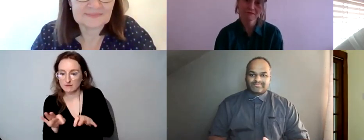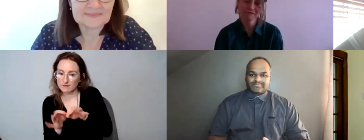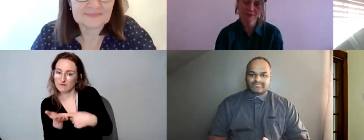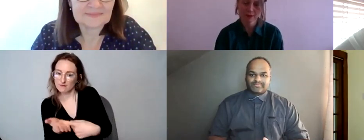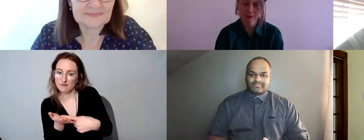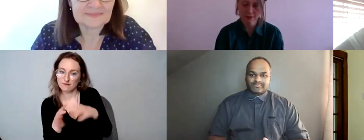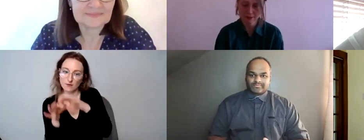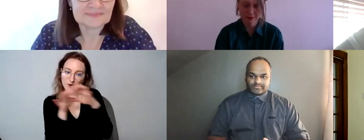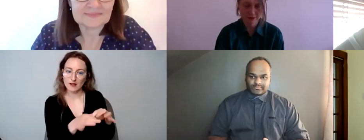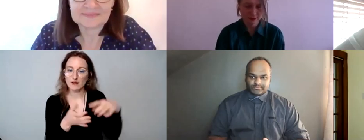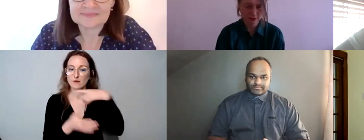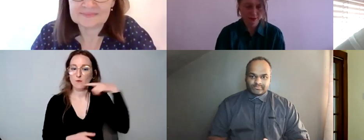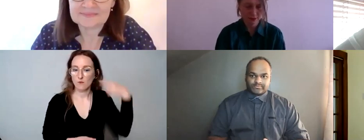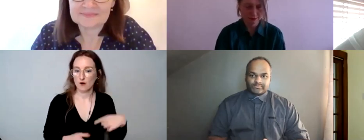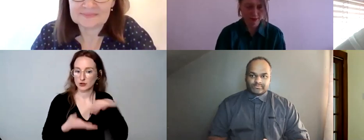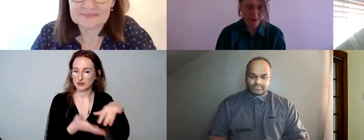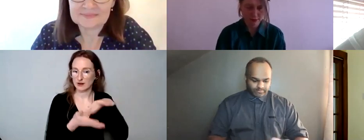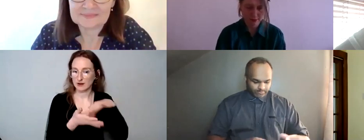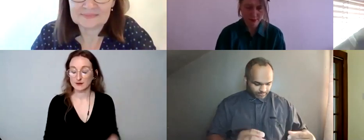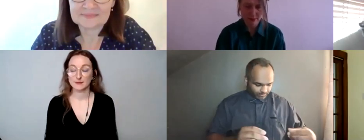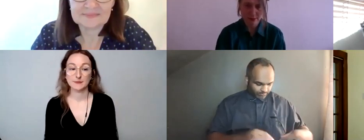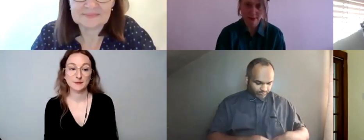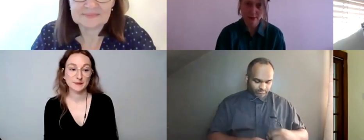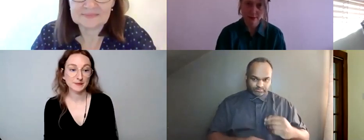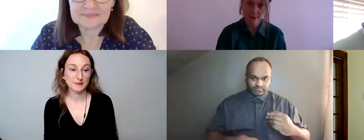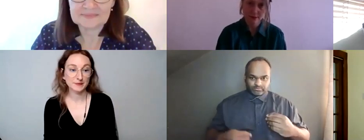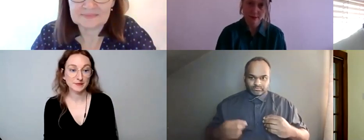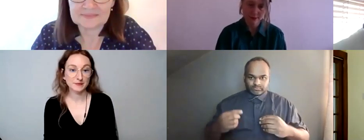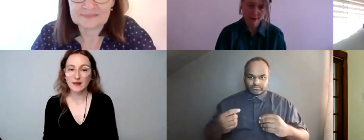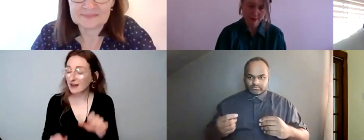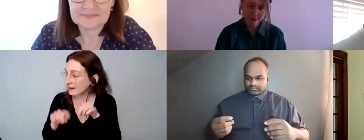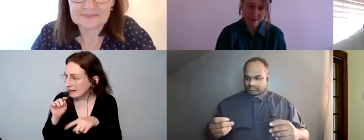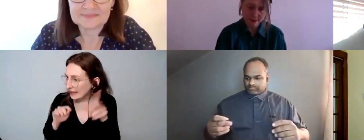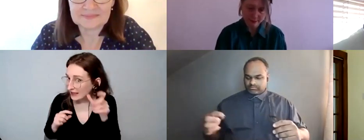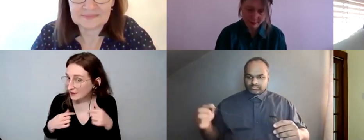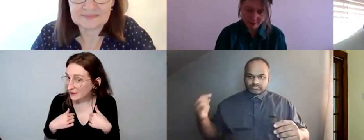in the Russian Studies. Mark, you cannot hear me?